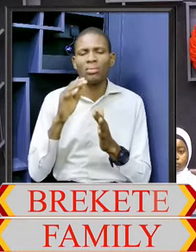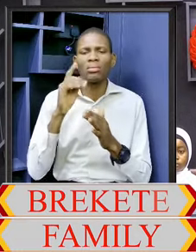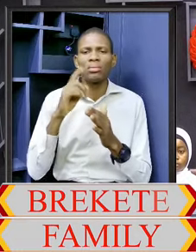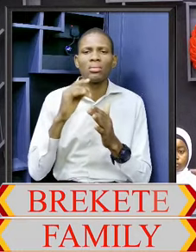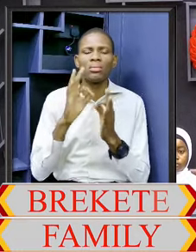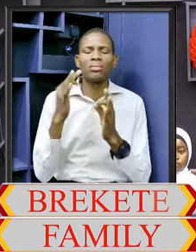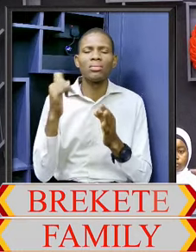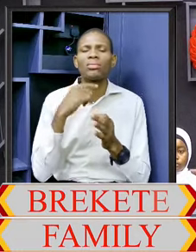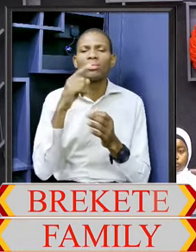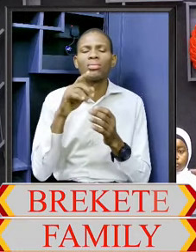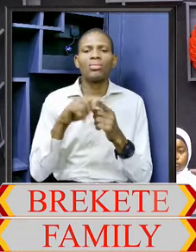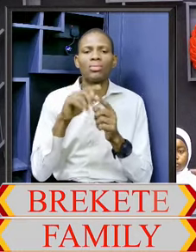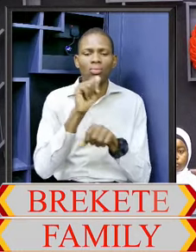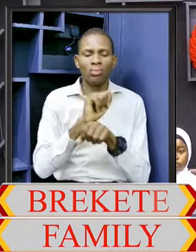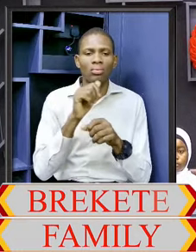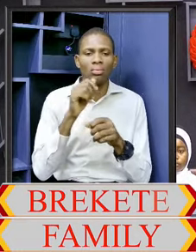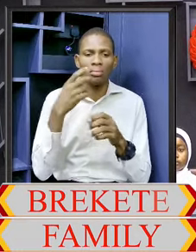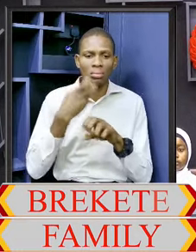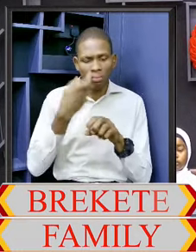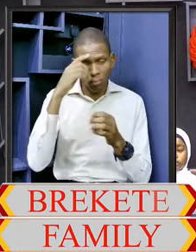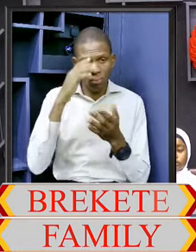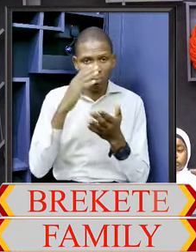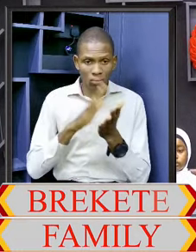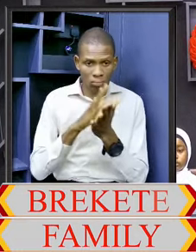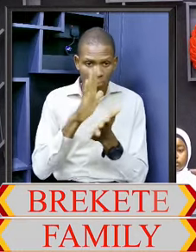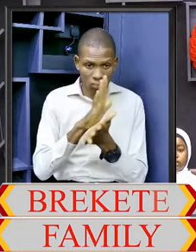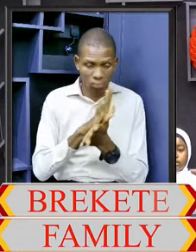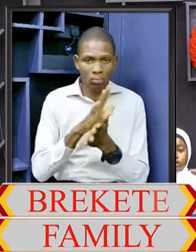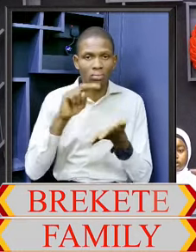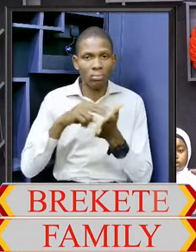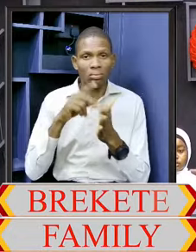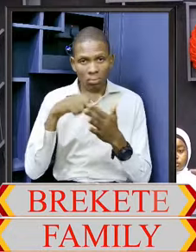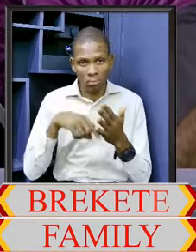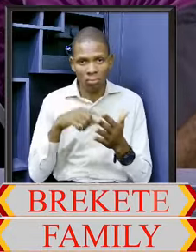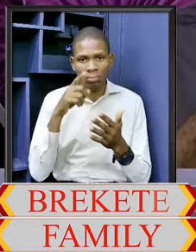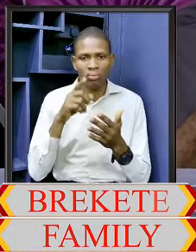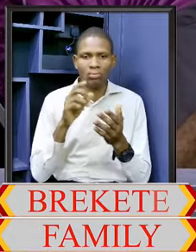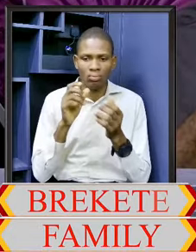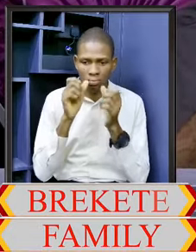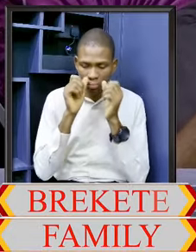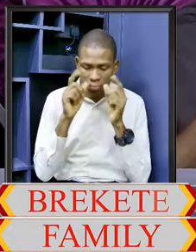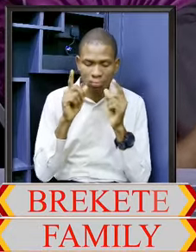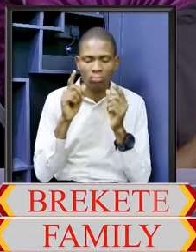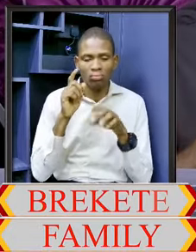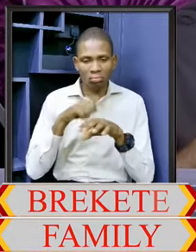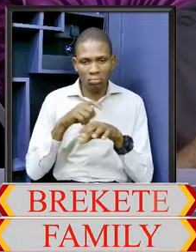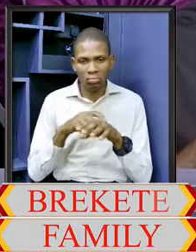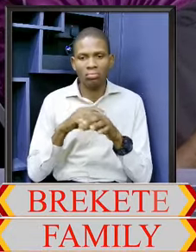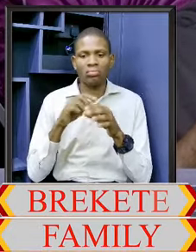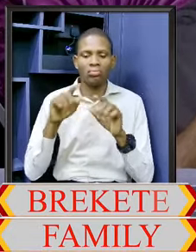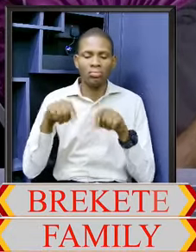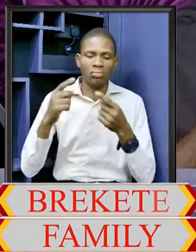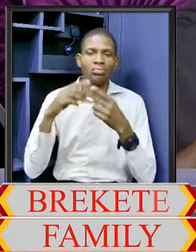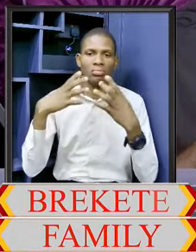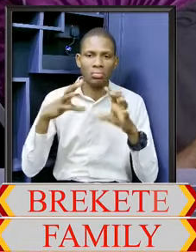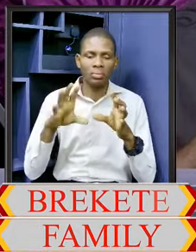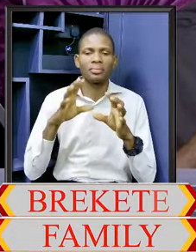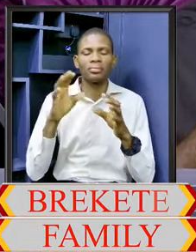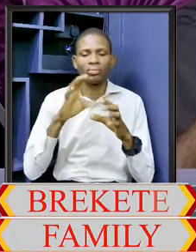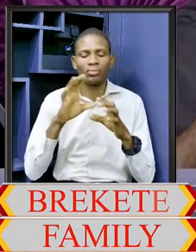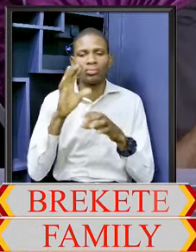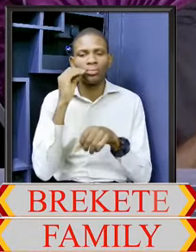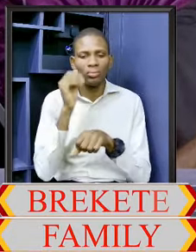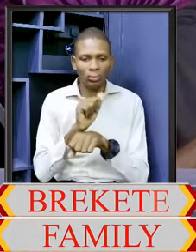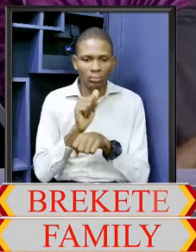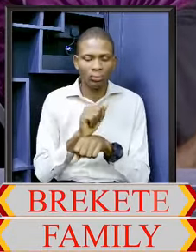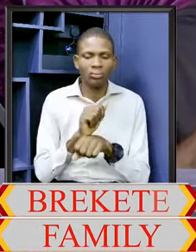mean? It means read your books, wake up on time, attend classes, do your assignments, do your tests,